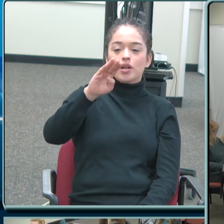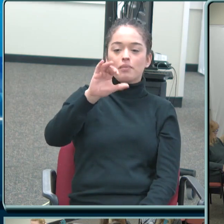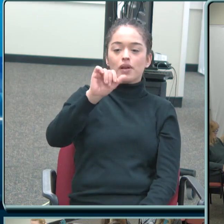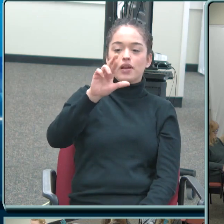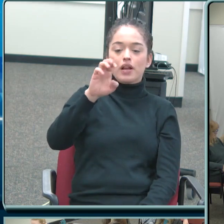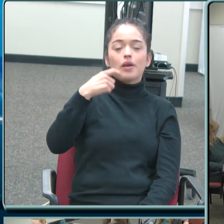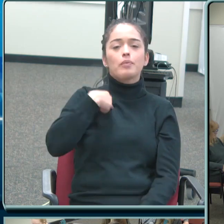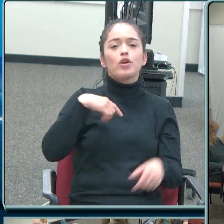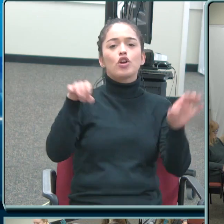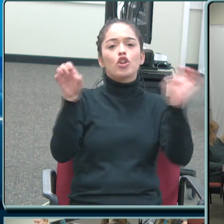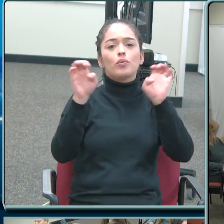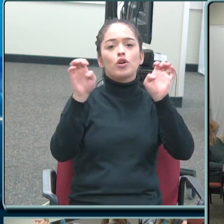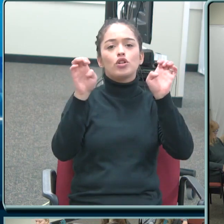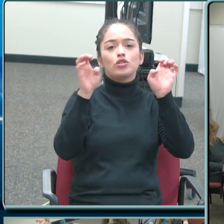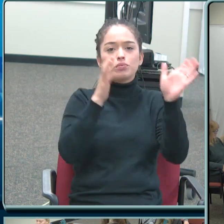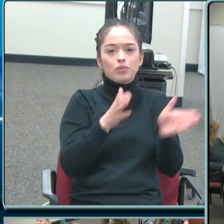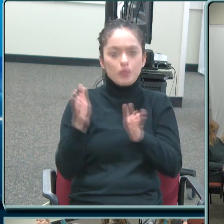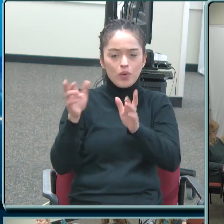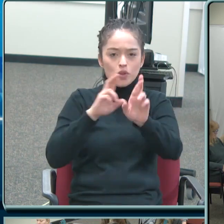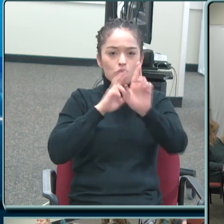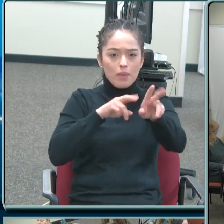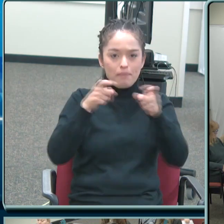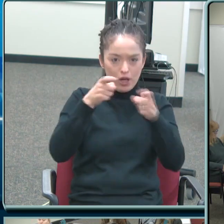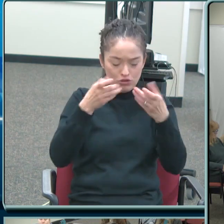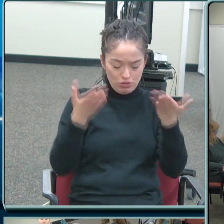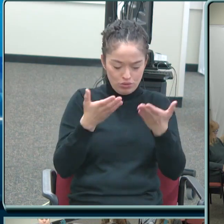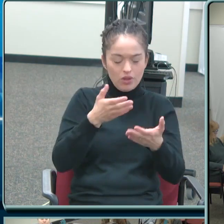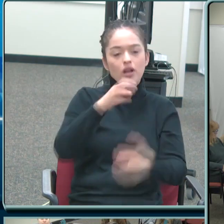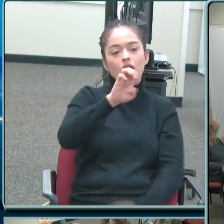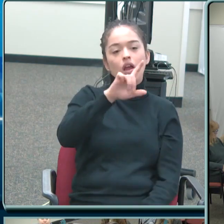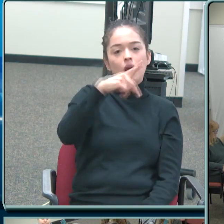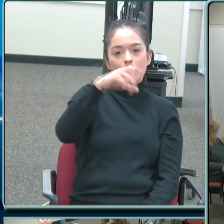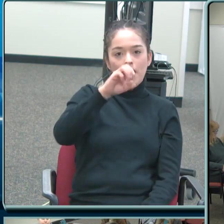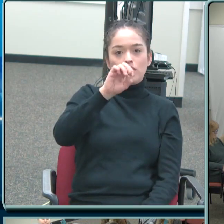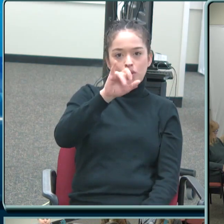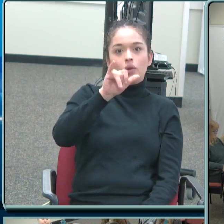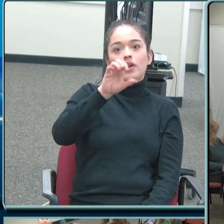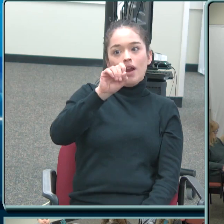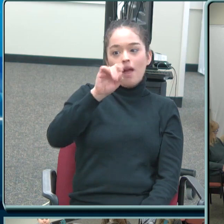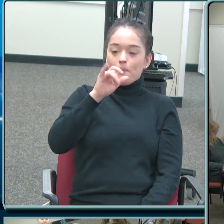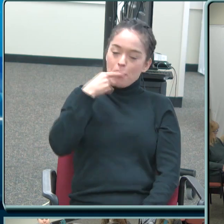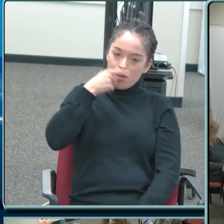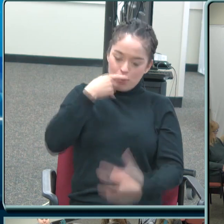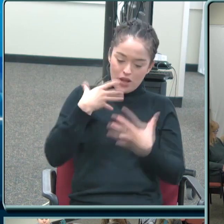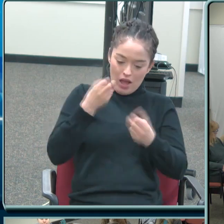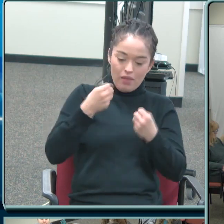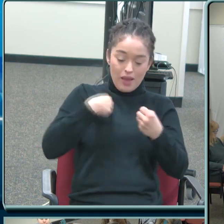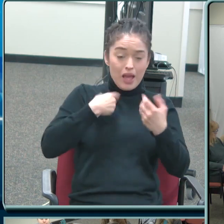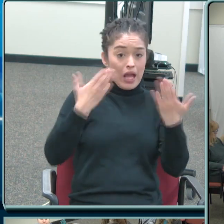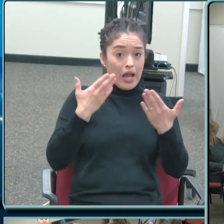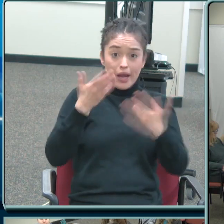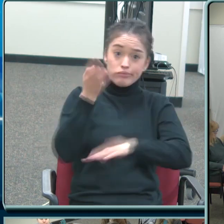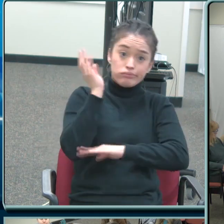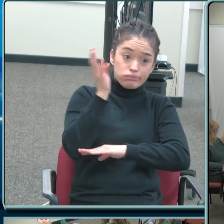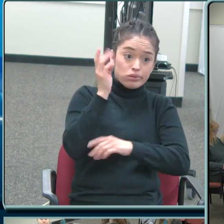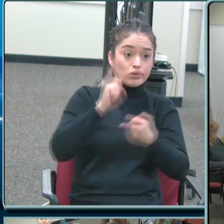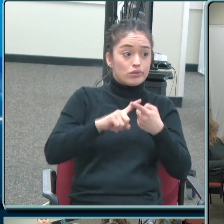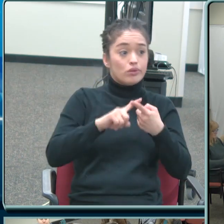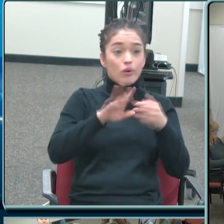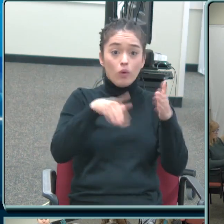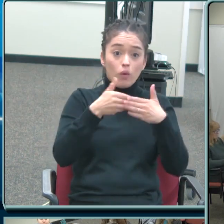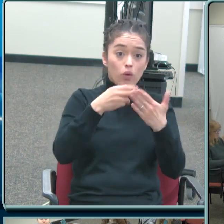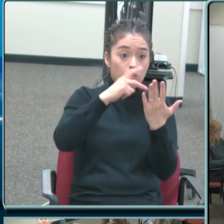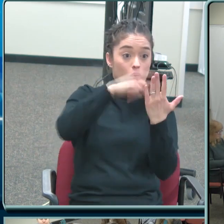Emergency Preparedness and Response Program Manager here at El Paso County Public Health. And I have had the opportunity to stand up here in the past and tell you about our